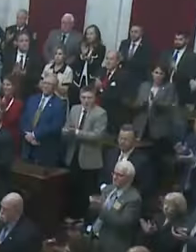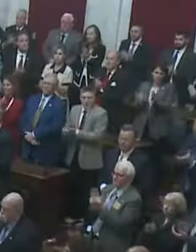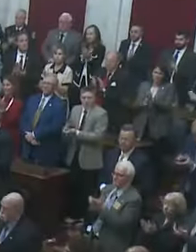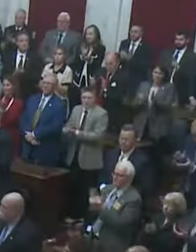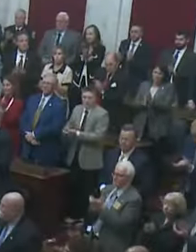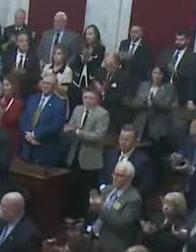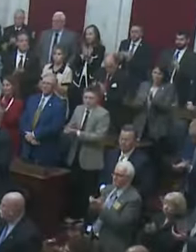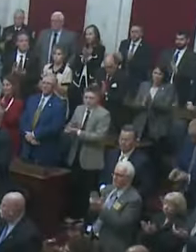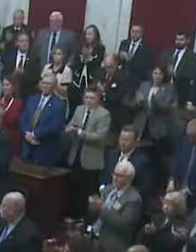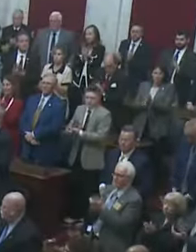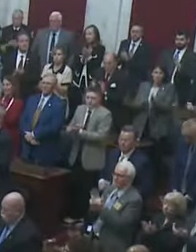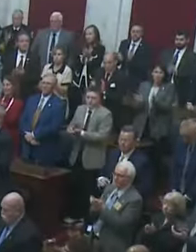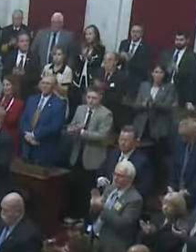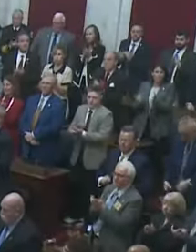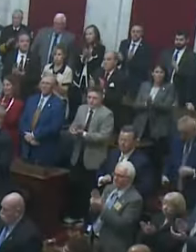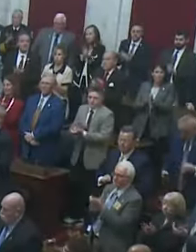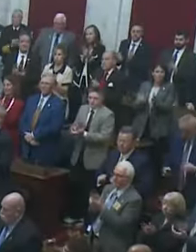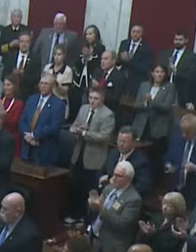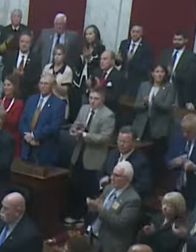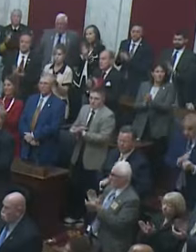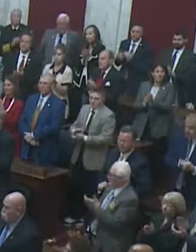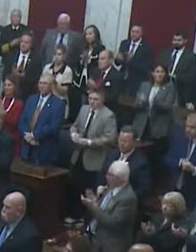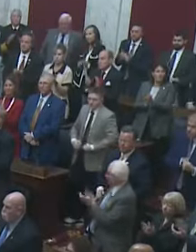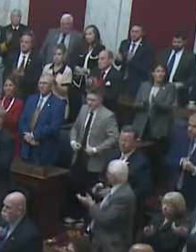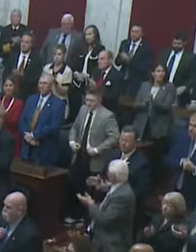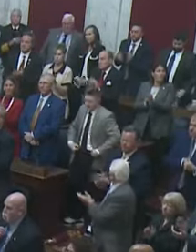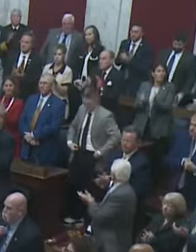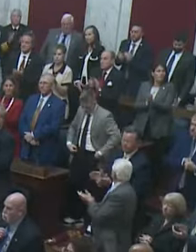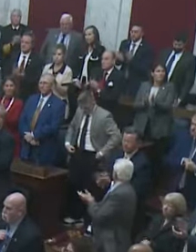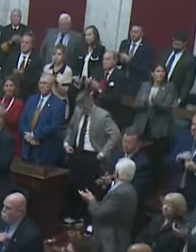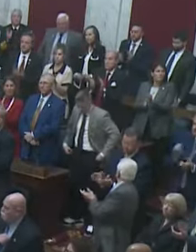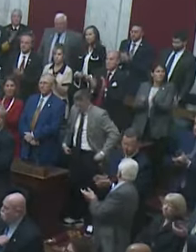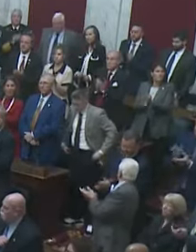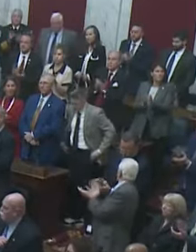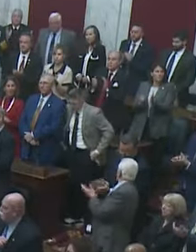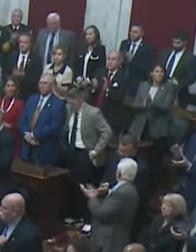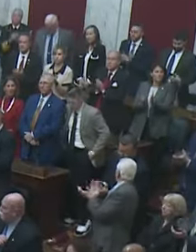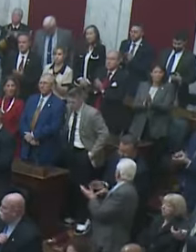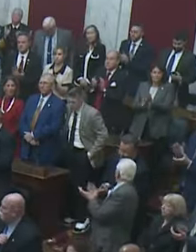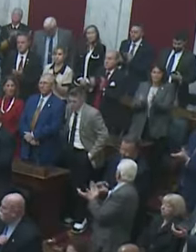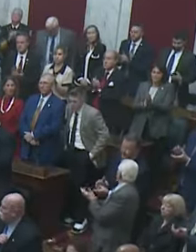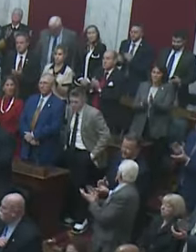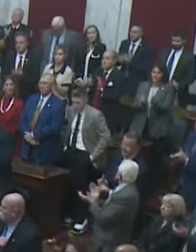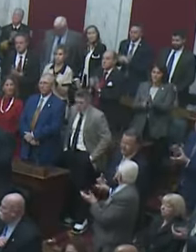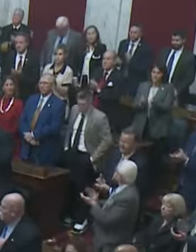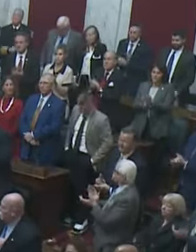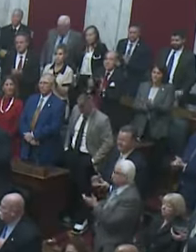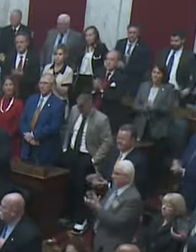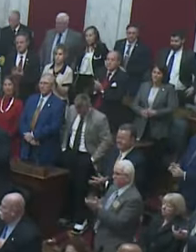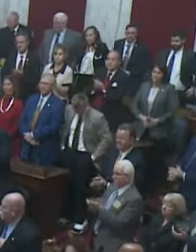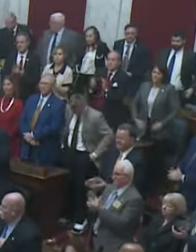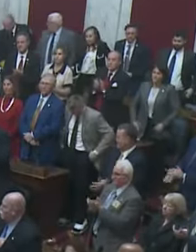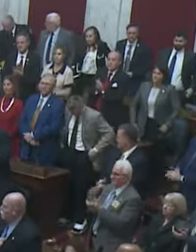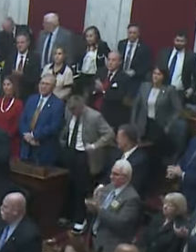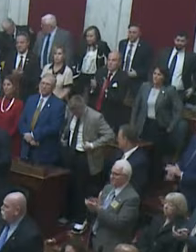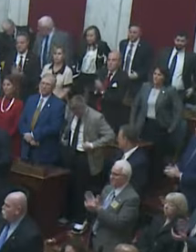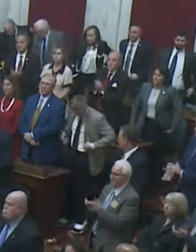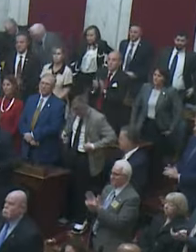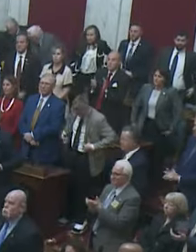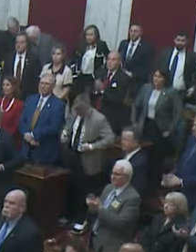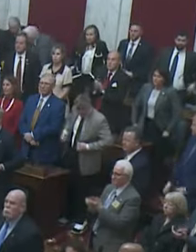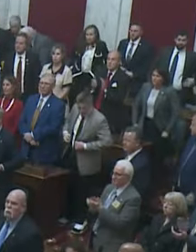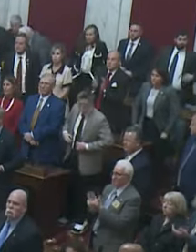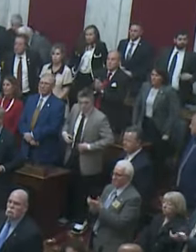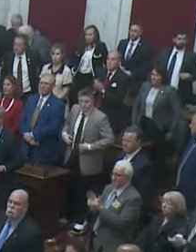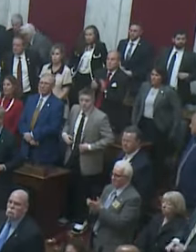Broadcasting. Be sure to tune in to the 2024 edition of the Legislature Today. We begin our Monday through Friday broadcast